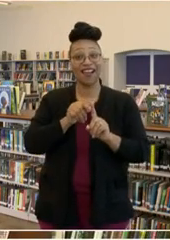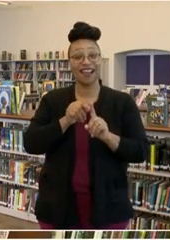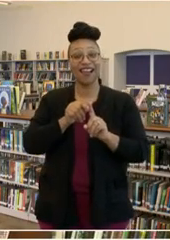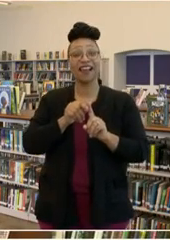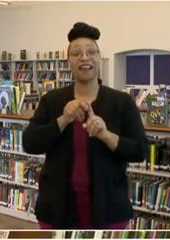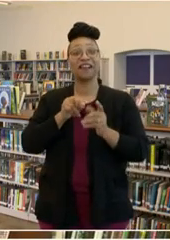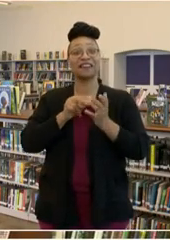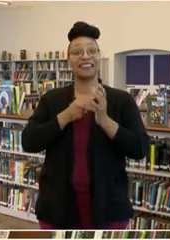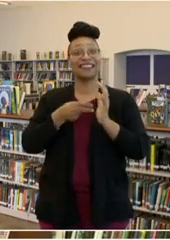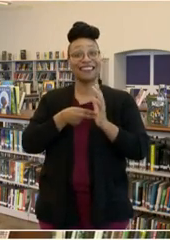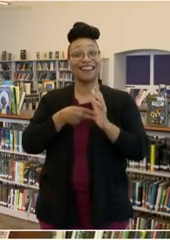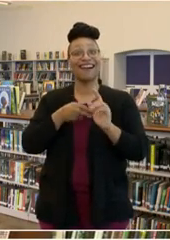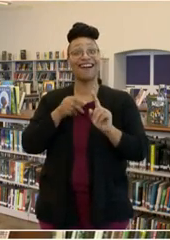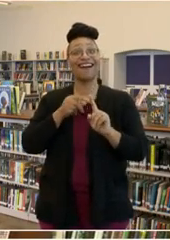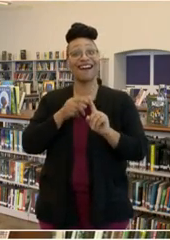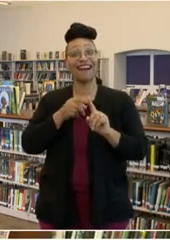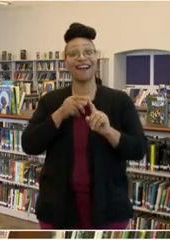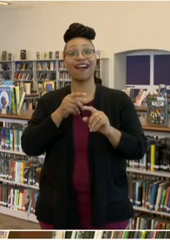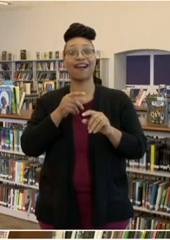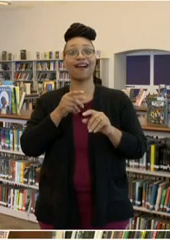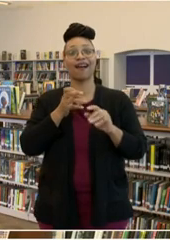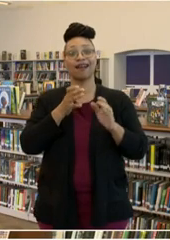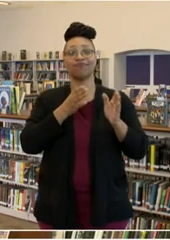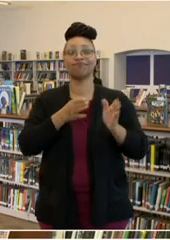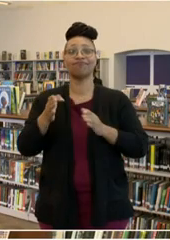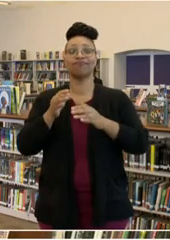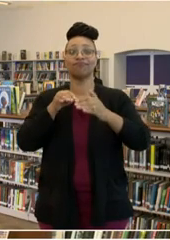Education Campus. Go Clerks!